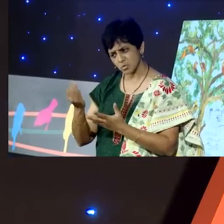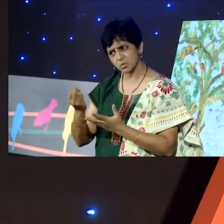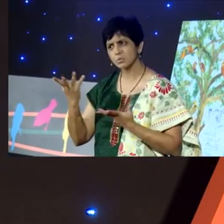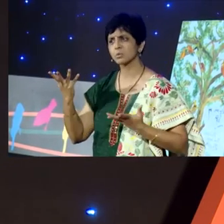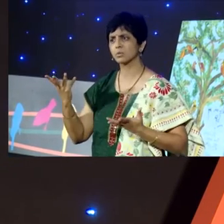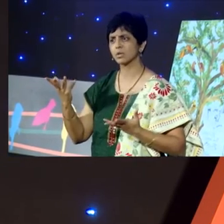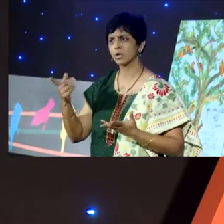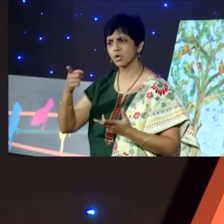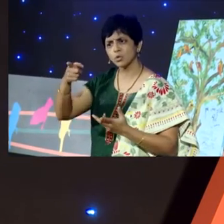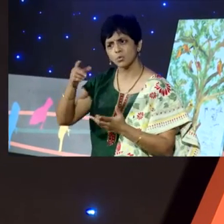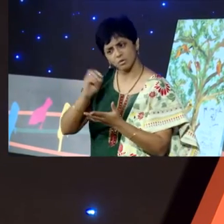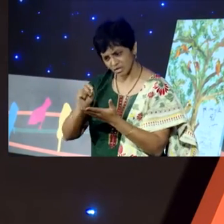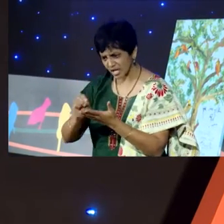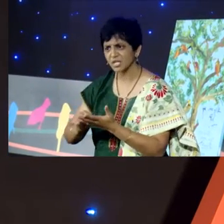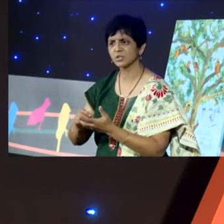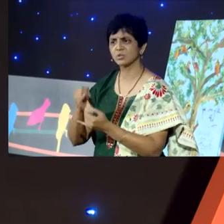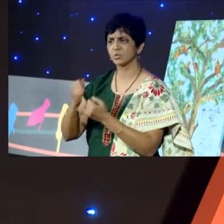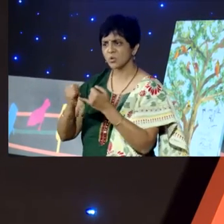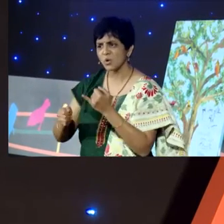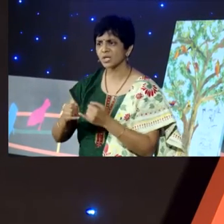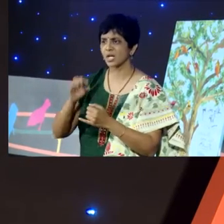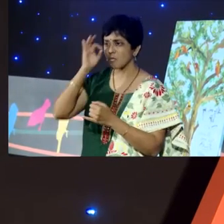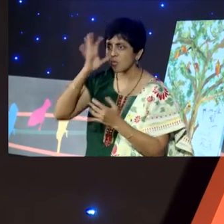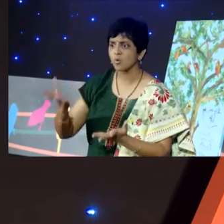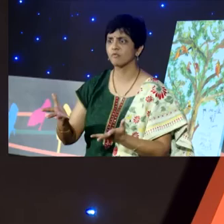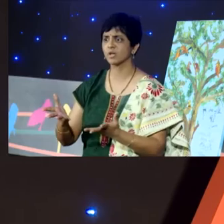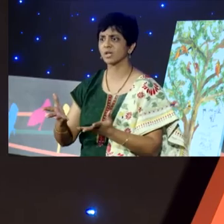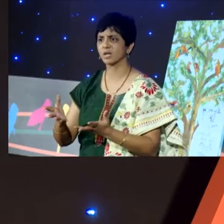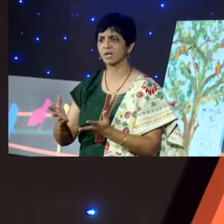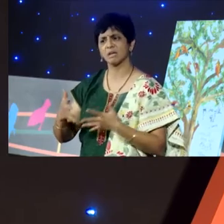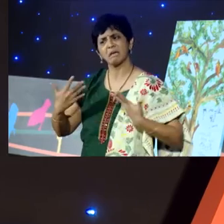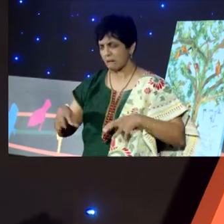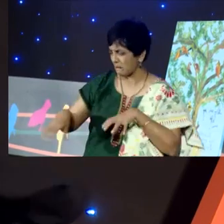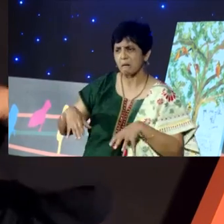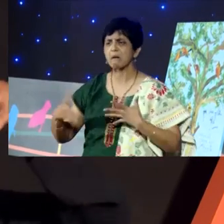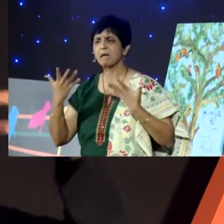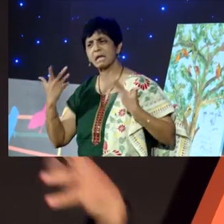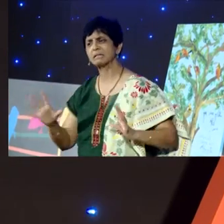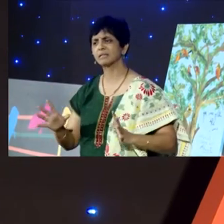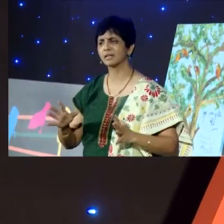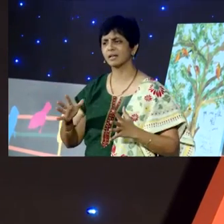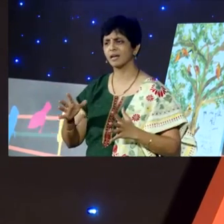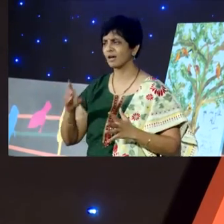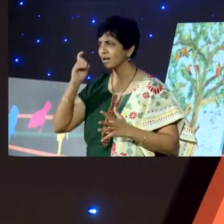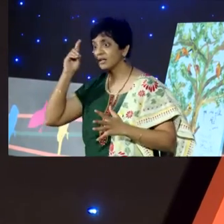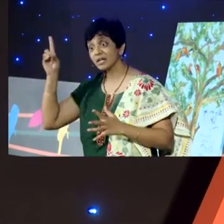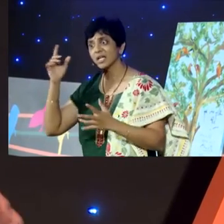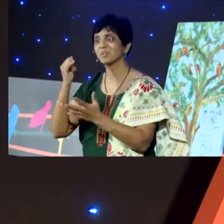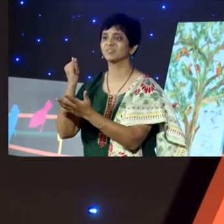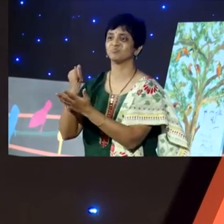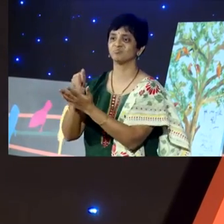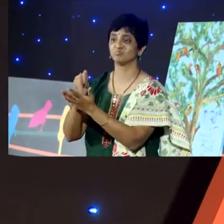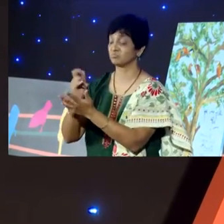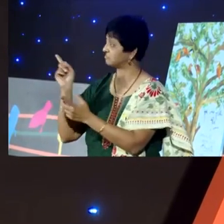you can write stories, you can make movies, you can write theater, you can sit, stand, and narrate them. You know, the oldest form